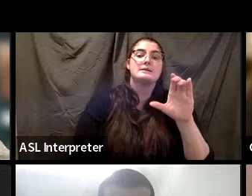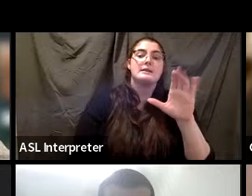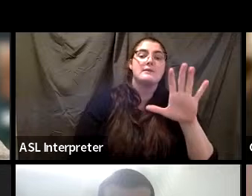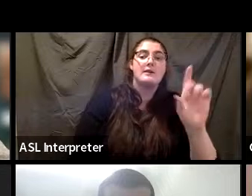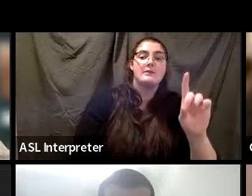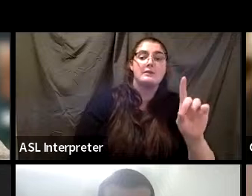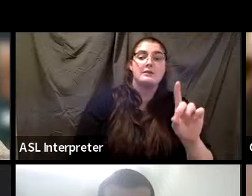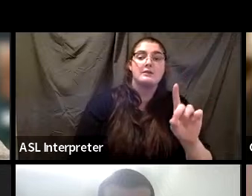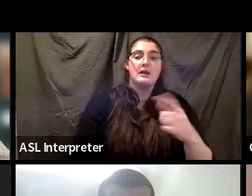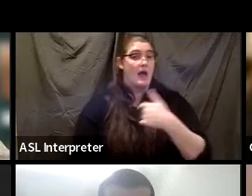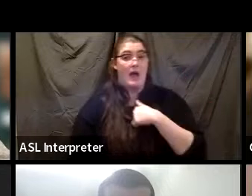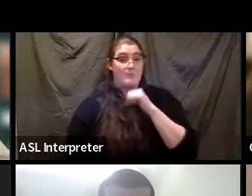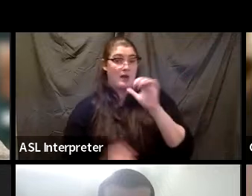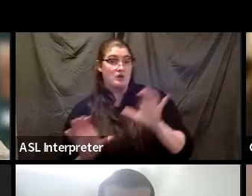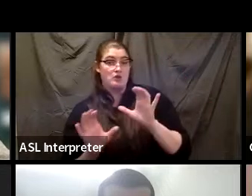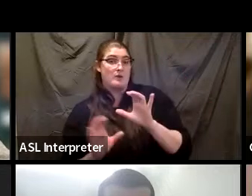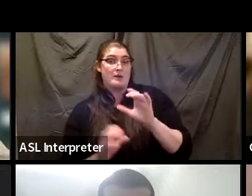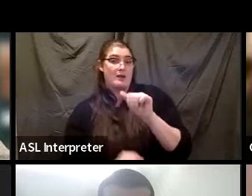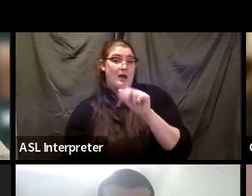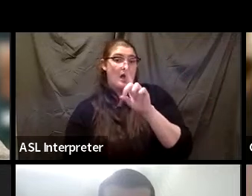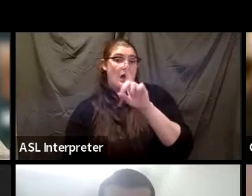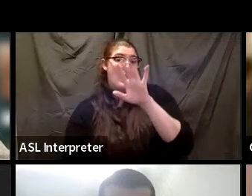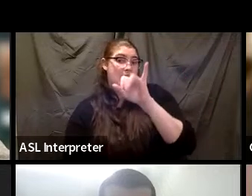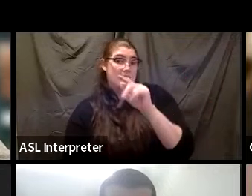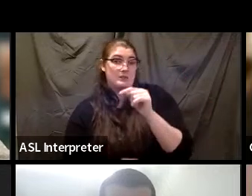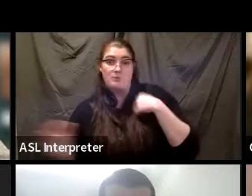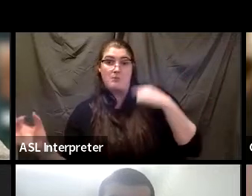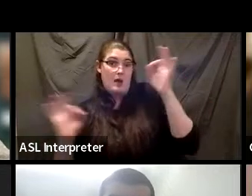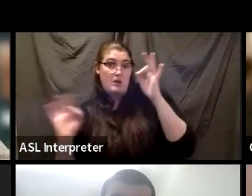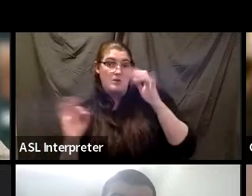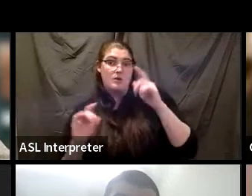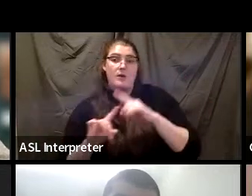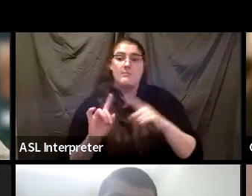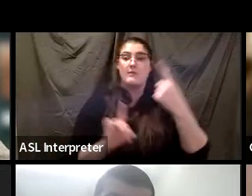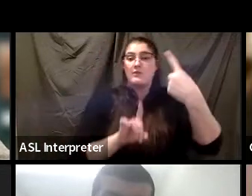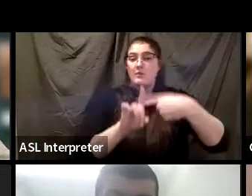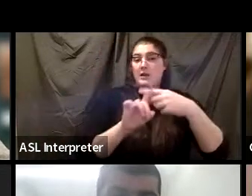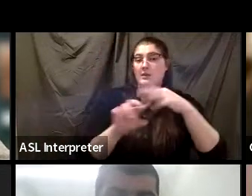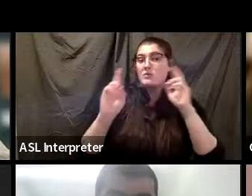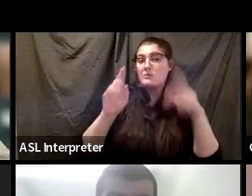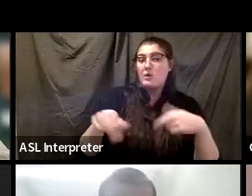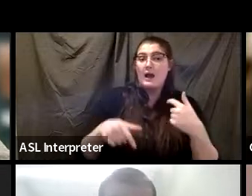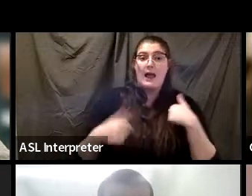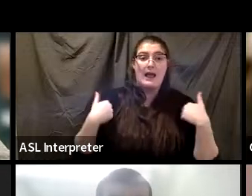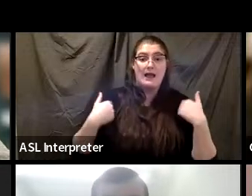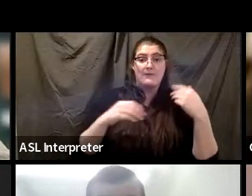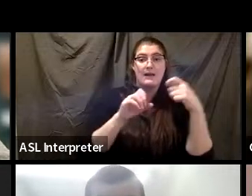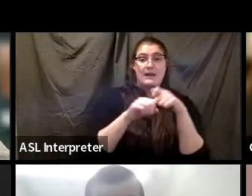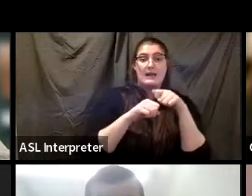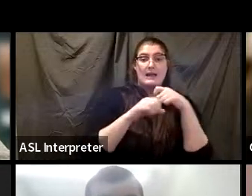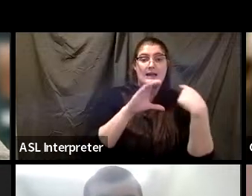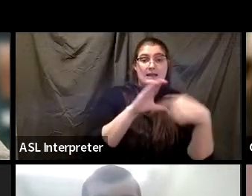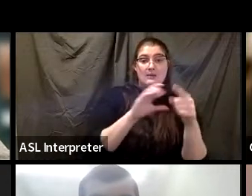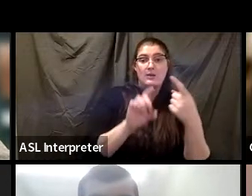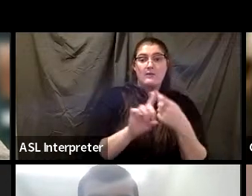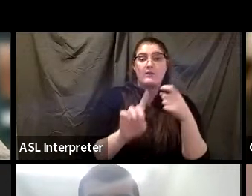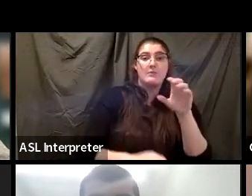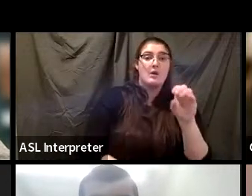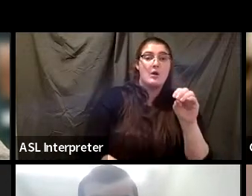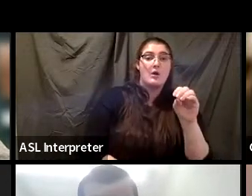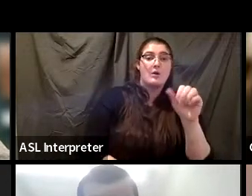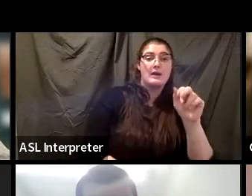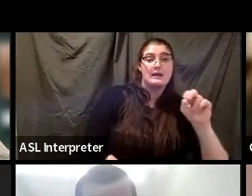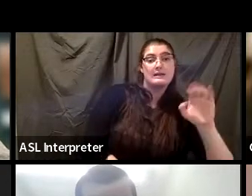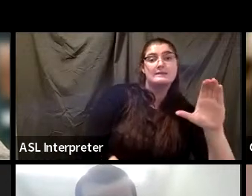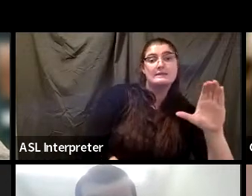I'm not doing the audit, so I don't know. But as far as the monthly report goes, I have an email from OANC saying, just hold